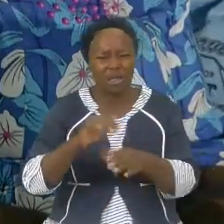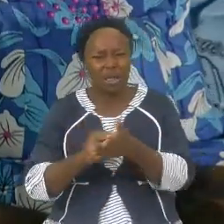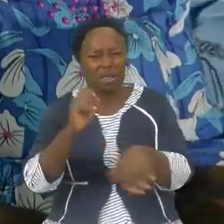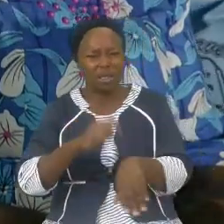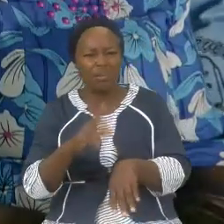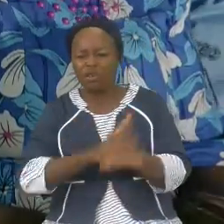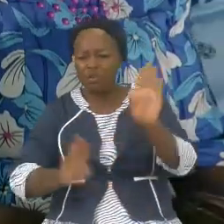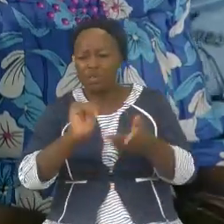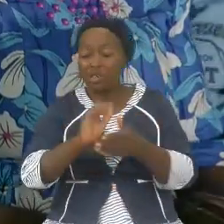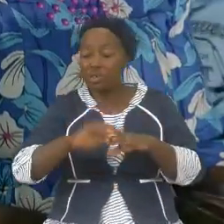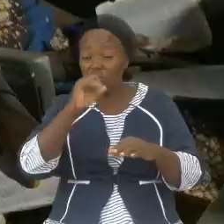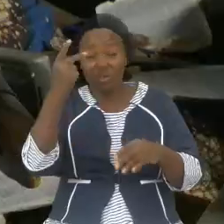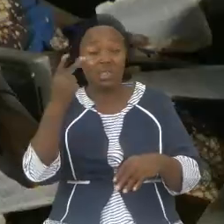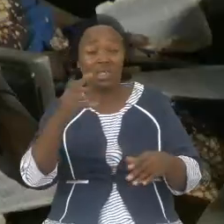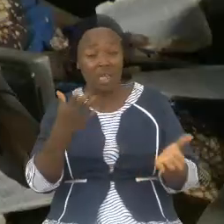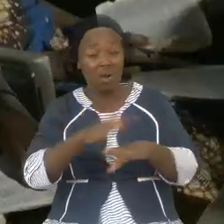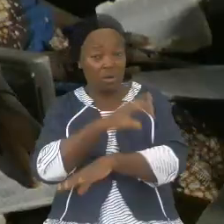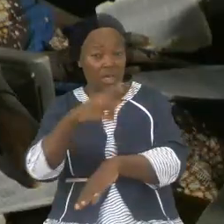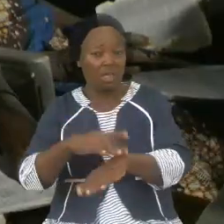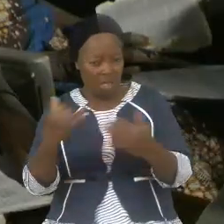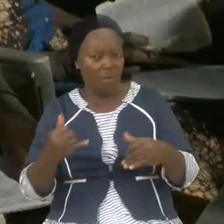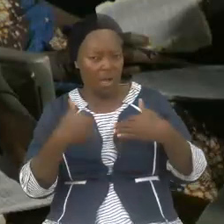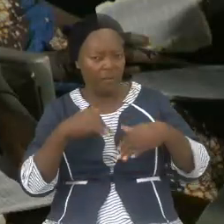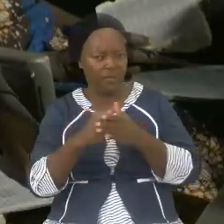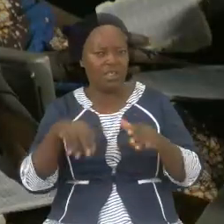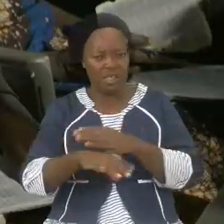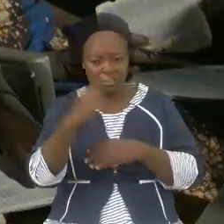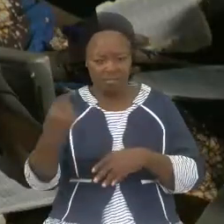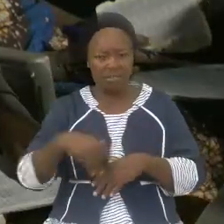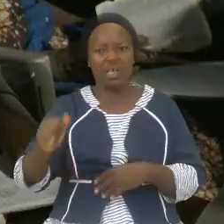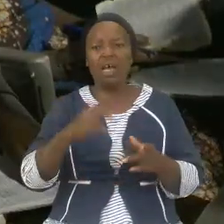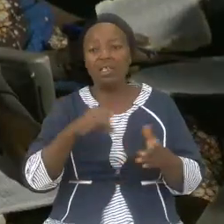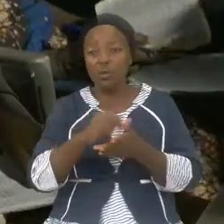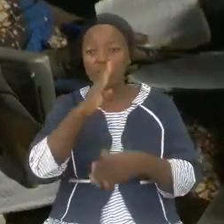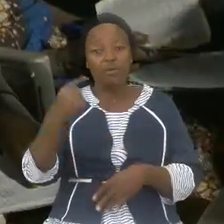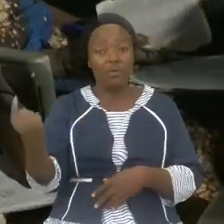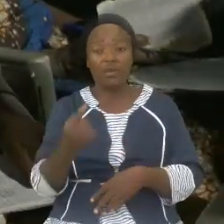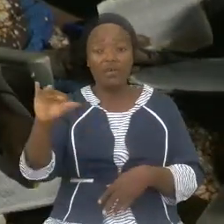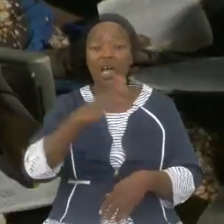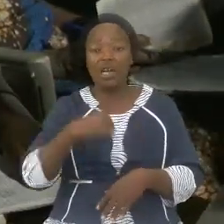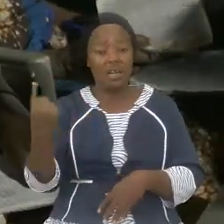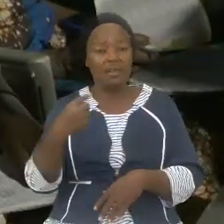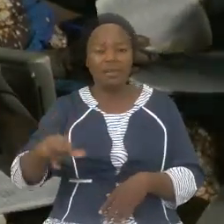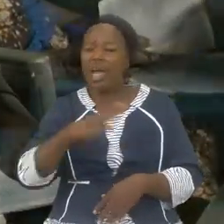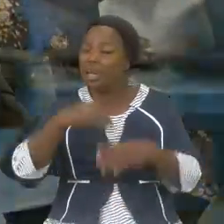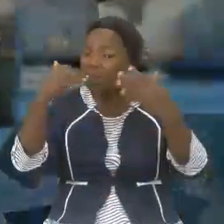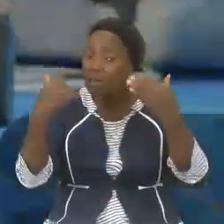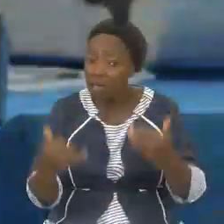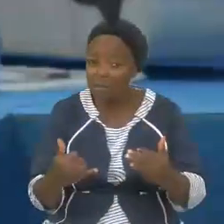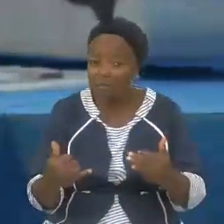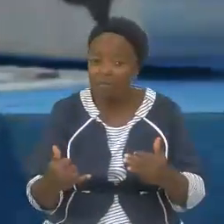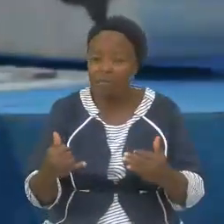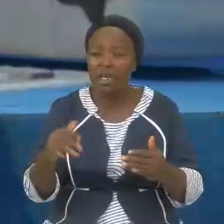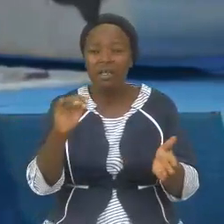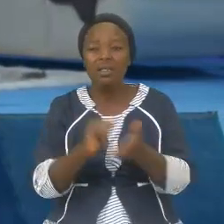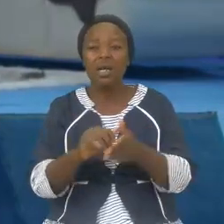he was now having that trouble, and it will be forever and ever. And now that